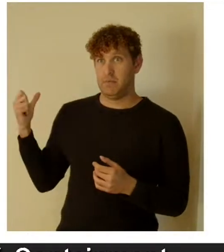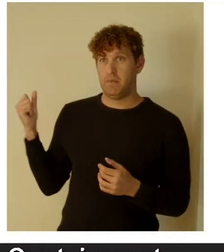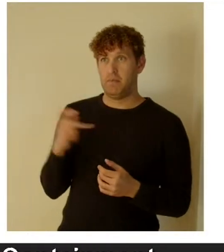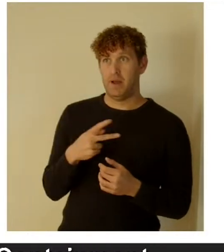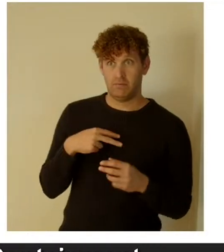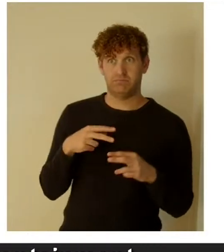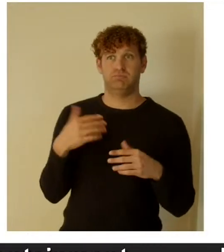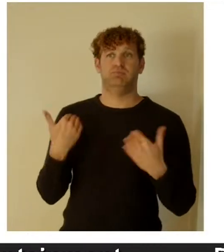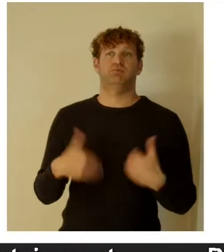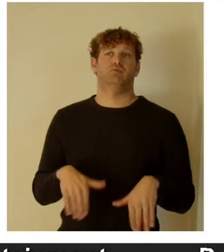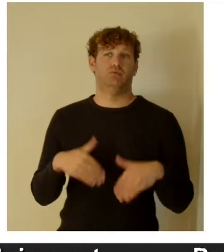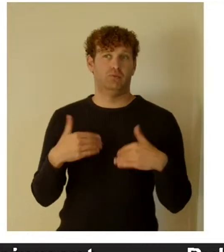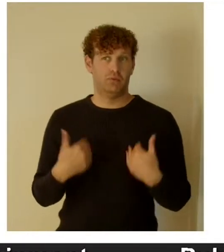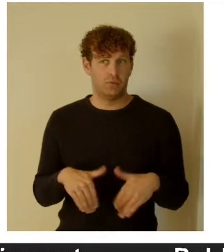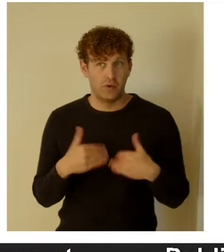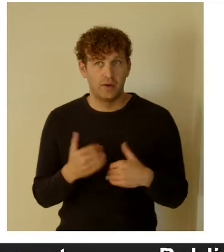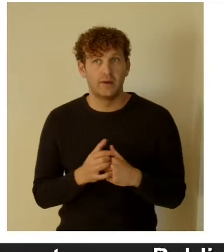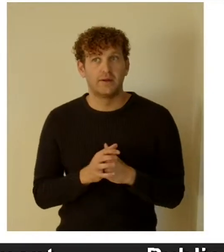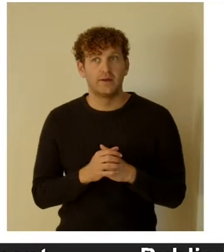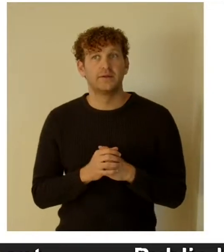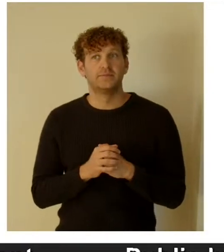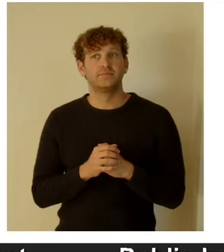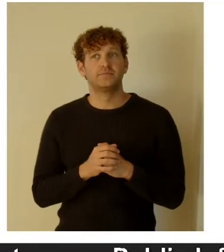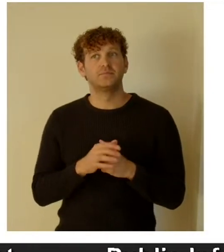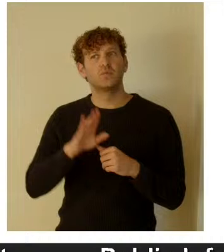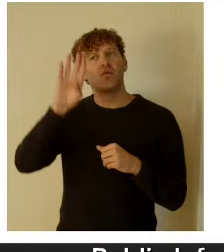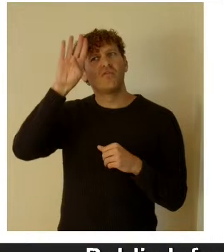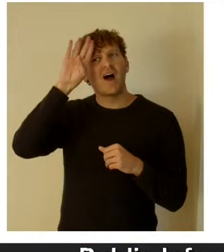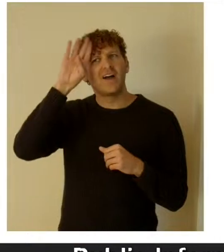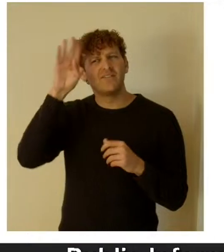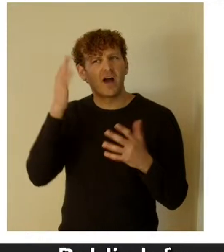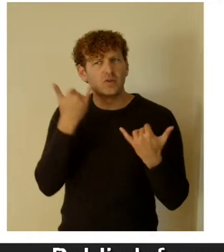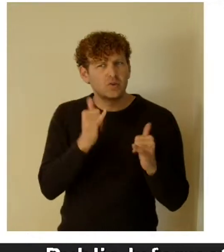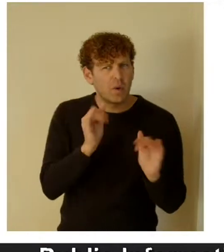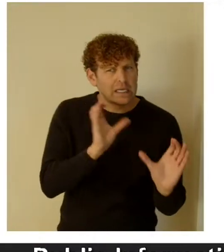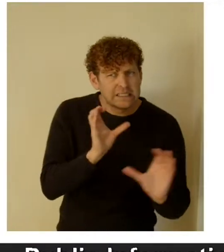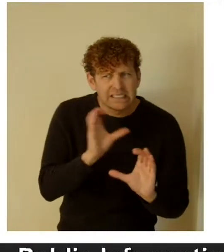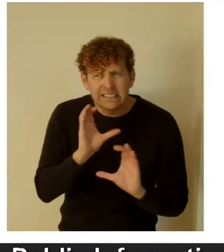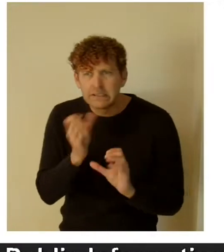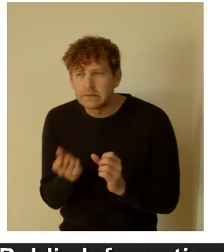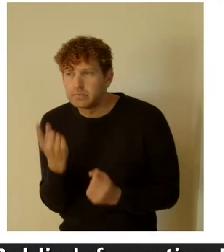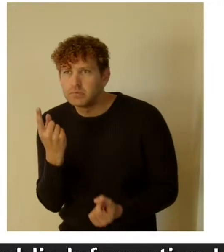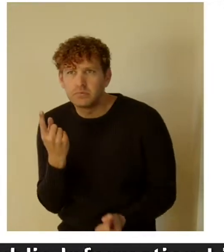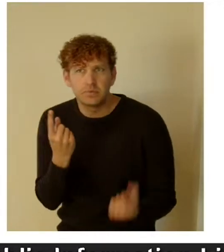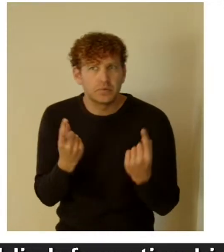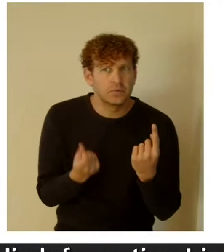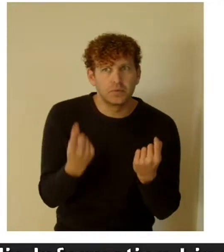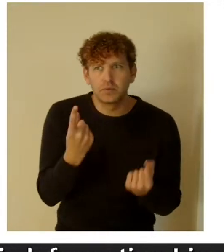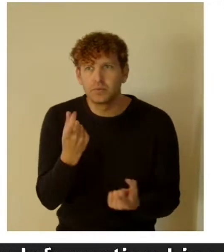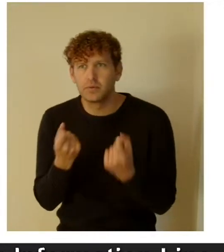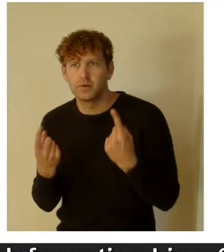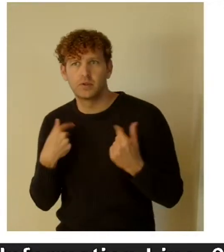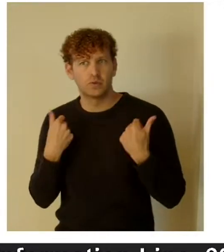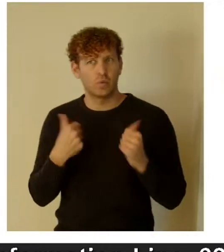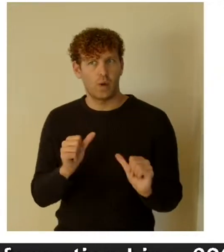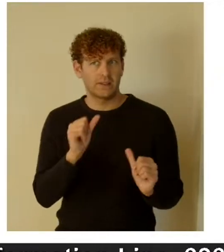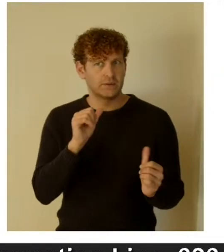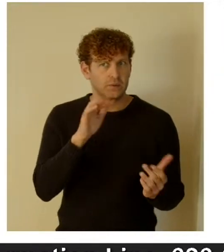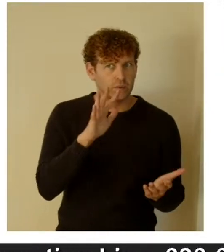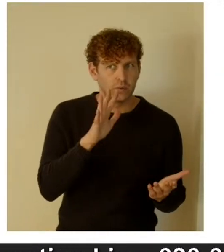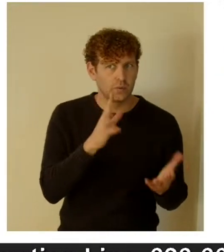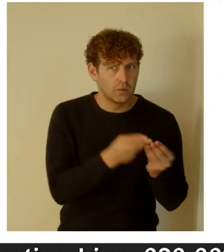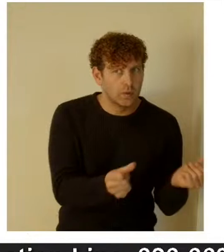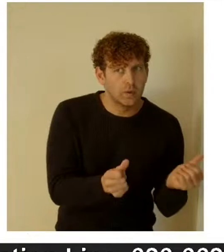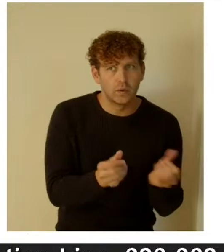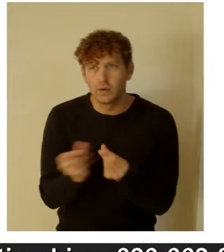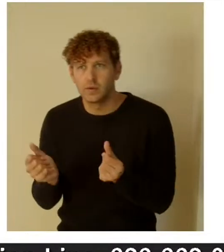And crews are going after those hot spots, but also with the crews out there, if anything starts to flare up, they're going to be on top of